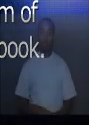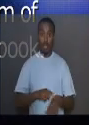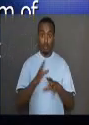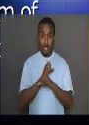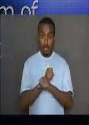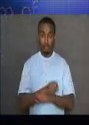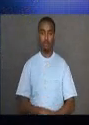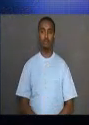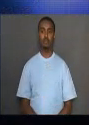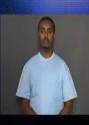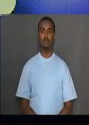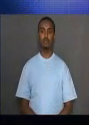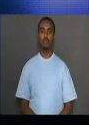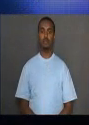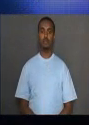Time's up!